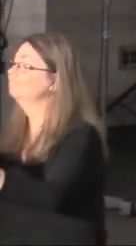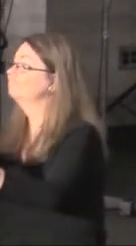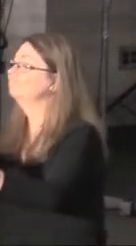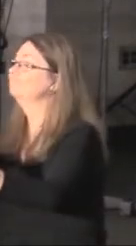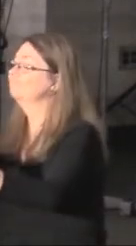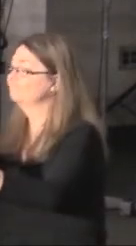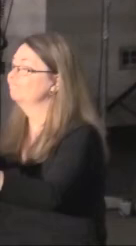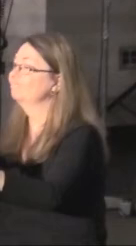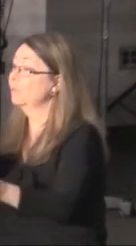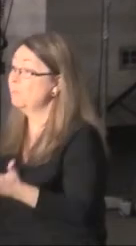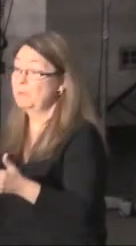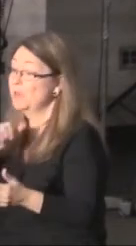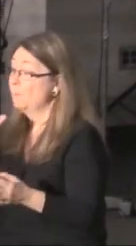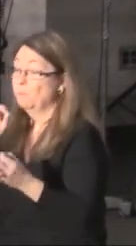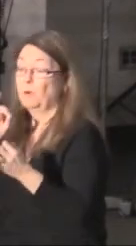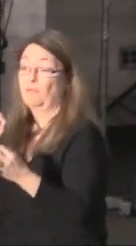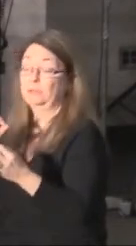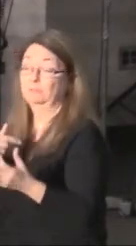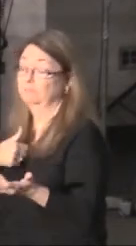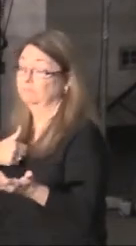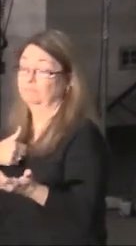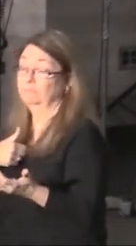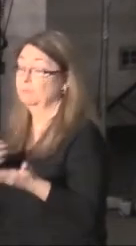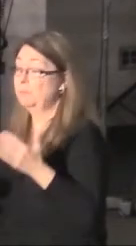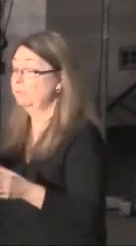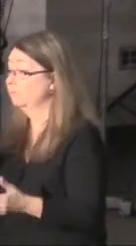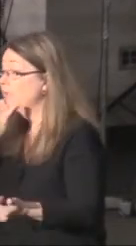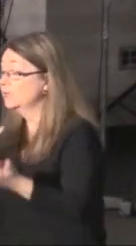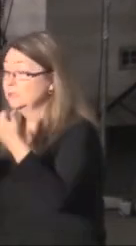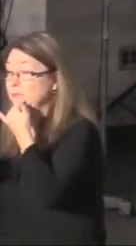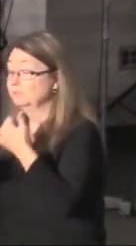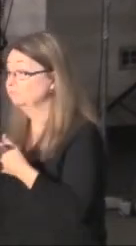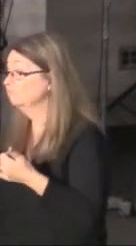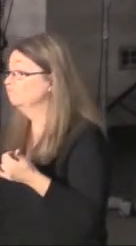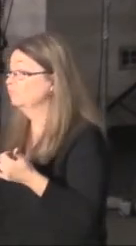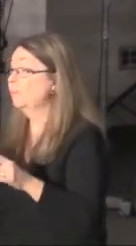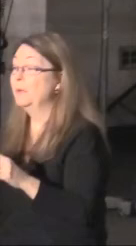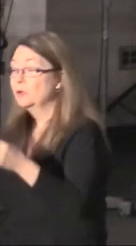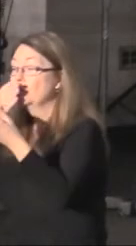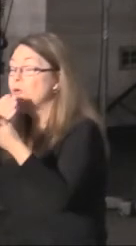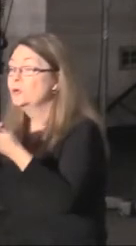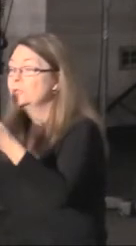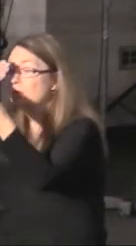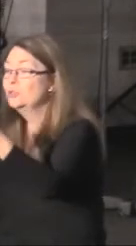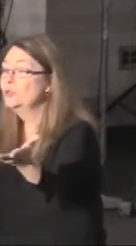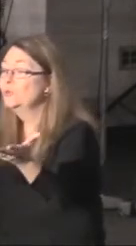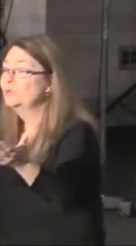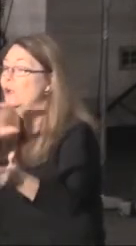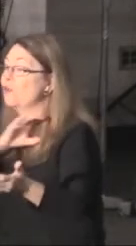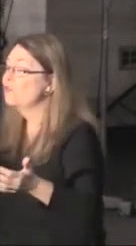goes on. You might not be perfect. You might make mistakes. You might mess up. But there's good news. Is